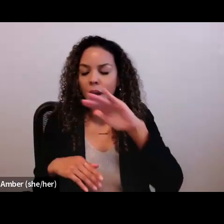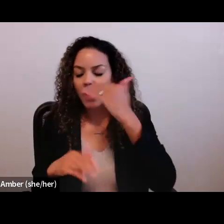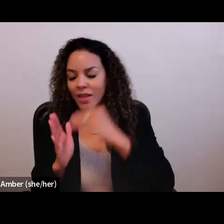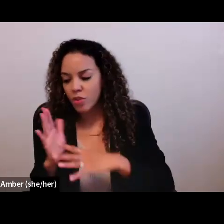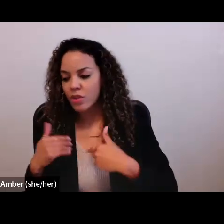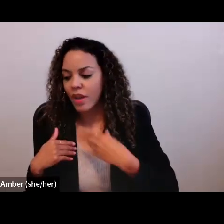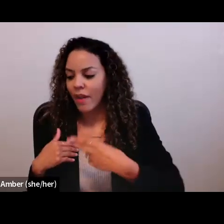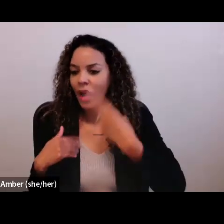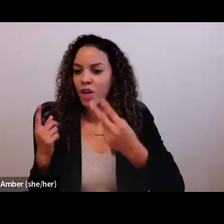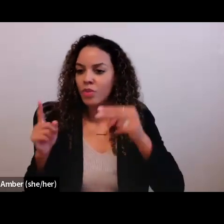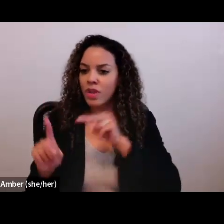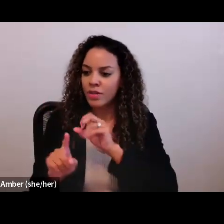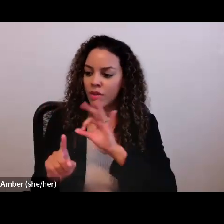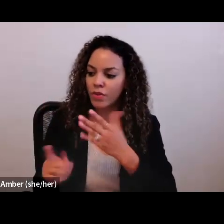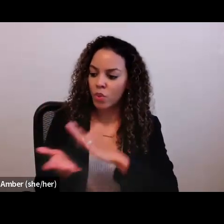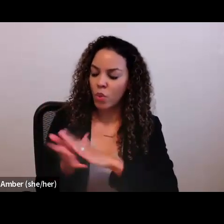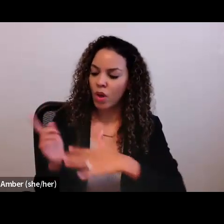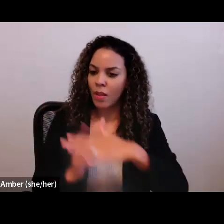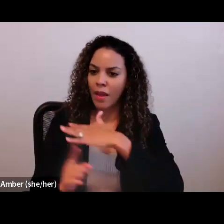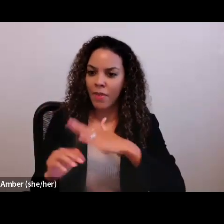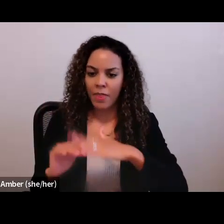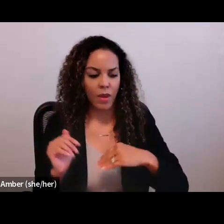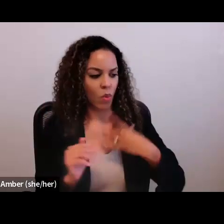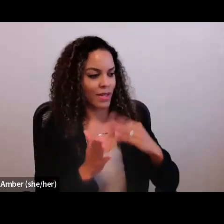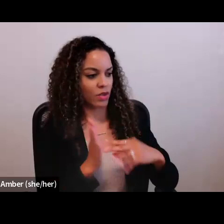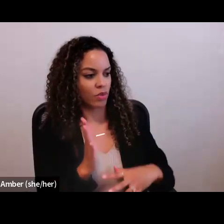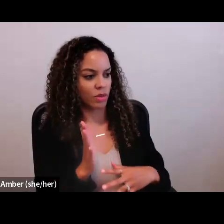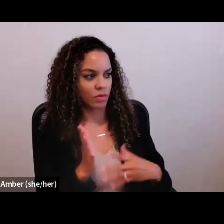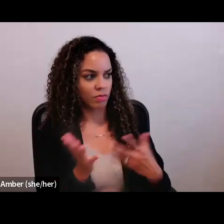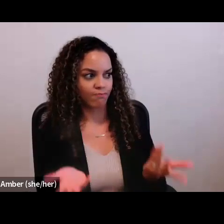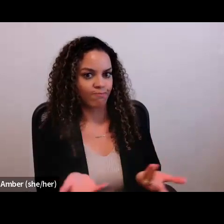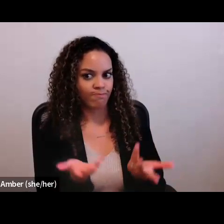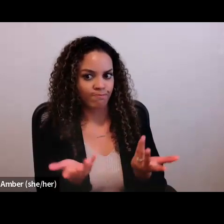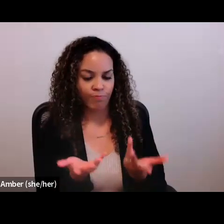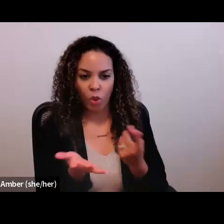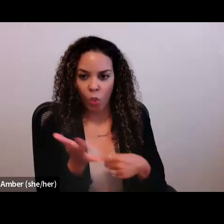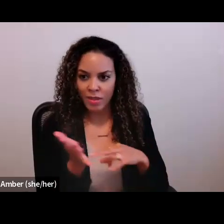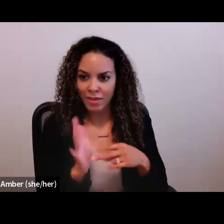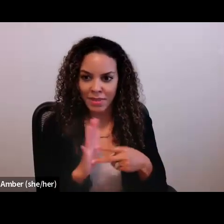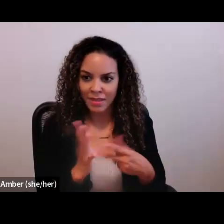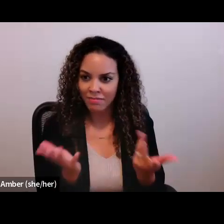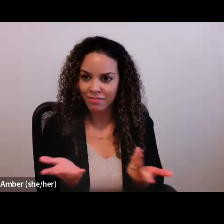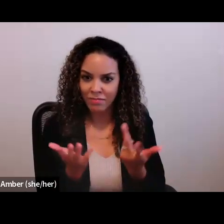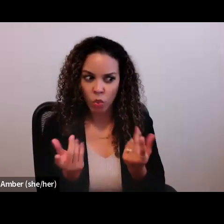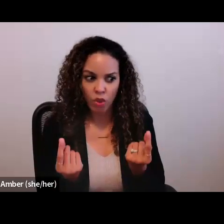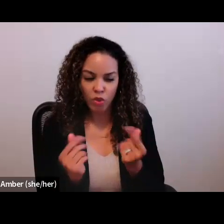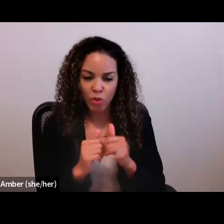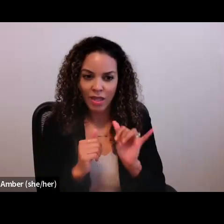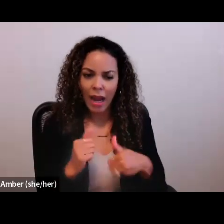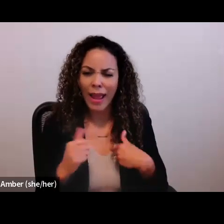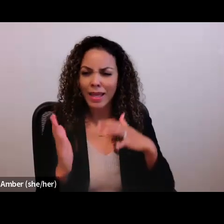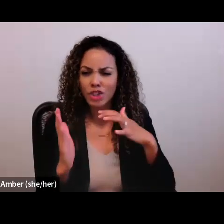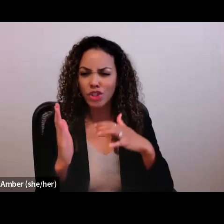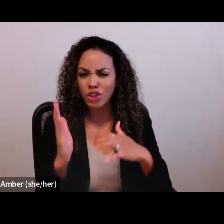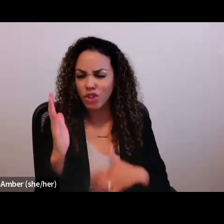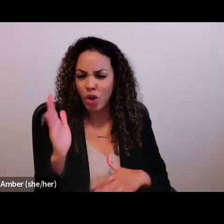white students, like, what does that actually mean? What do we do with that, right? I can write a whole paper just talking about these descriptives, but how does that